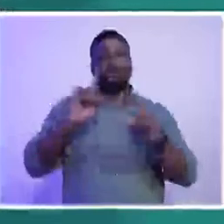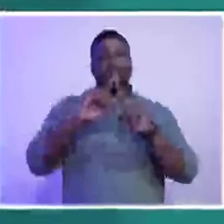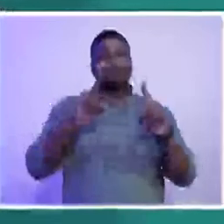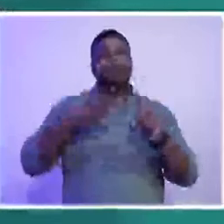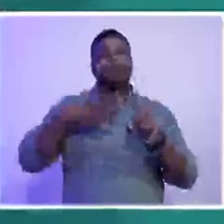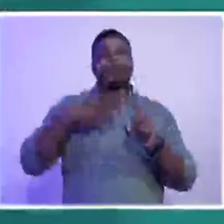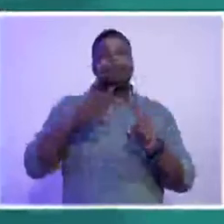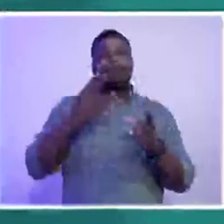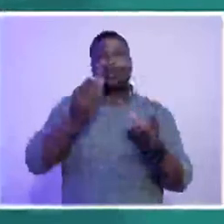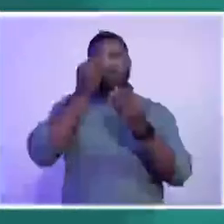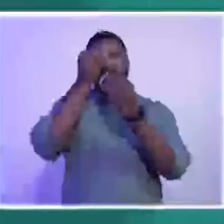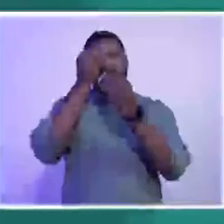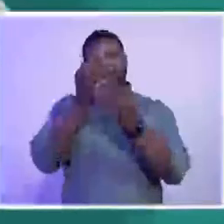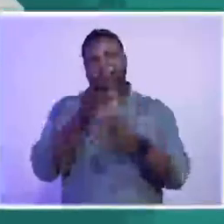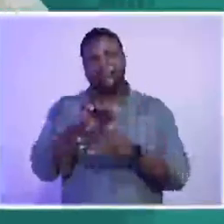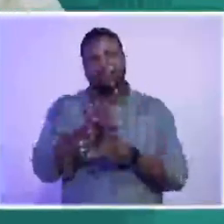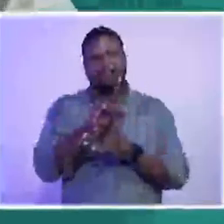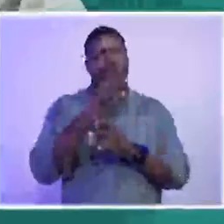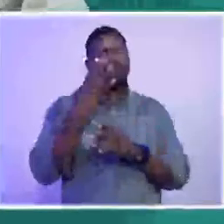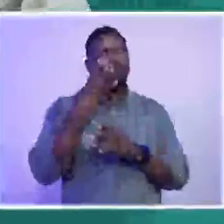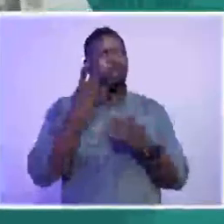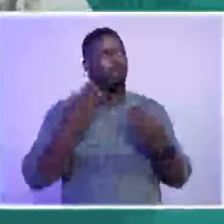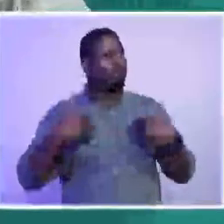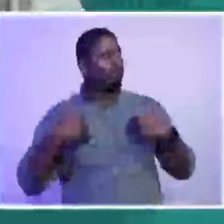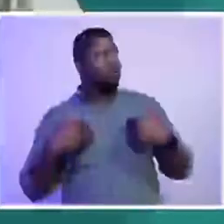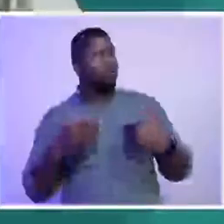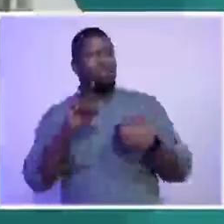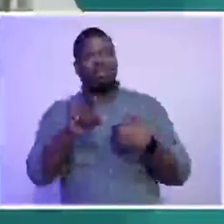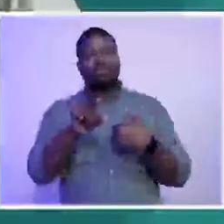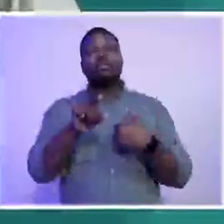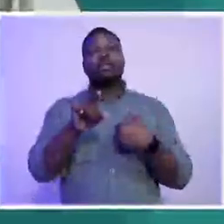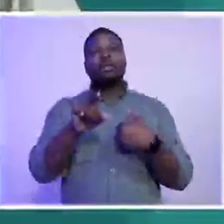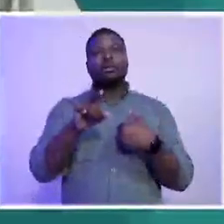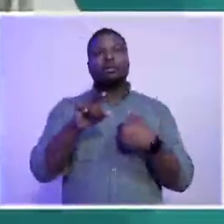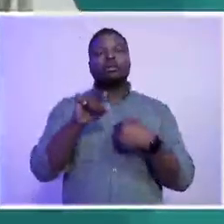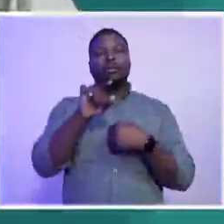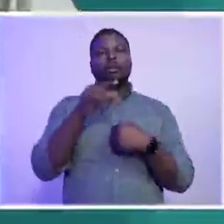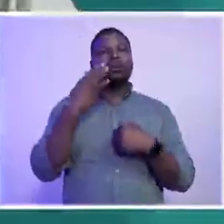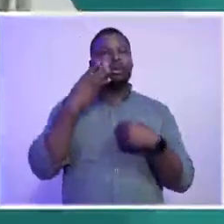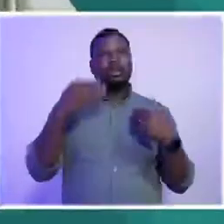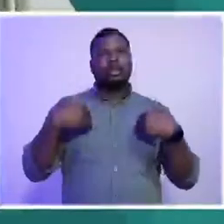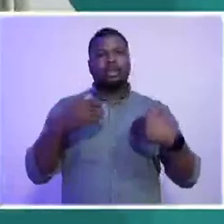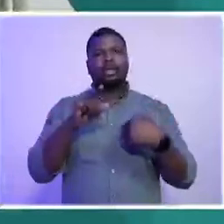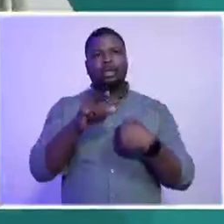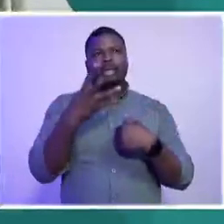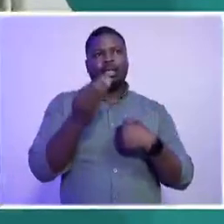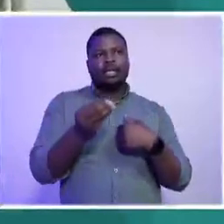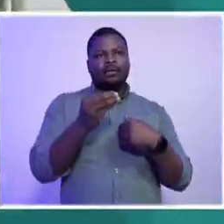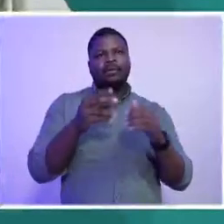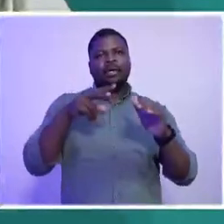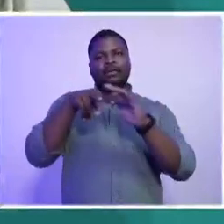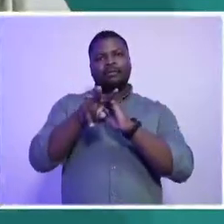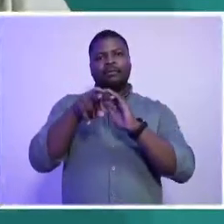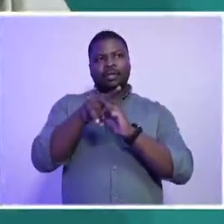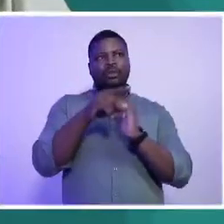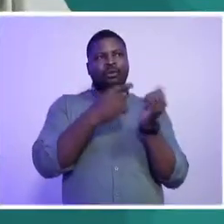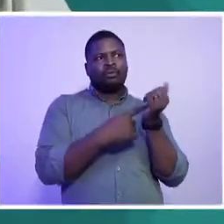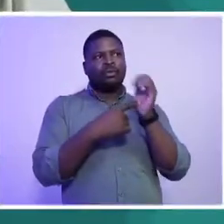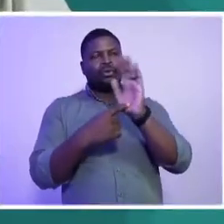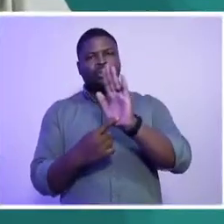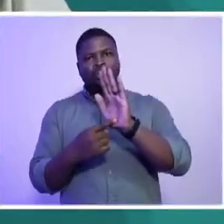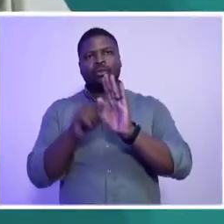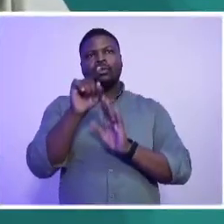say at the beginning of this session, there was a video that was flighted,